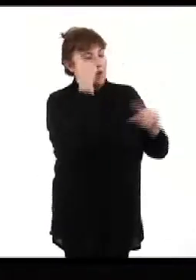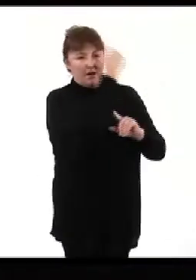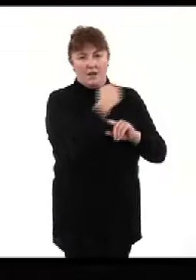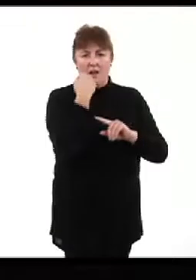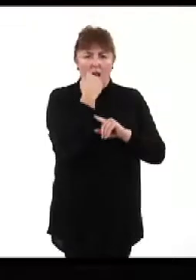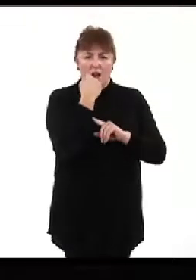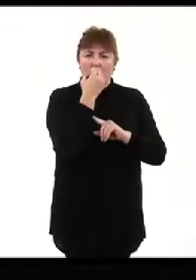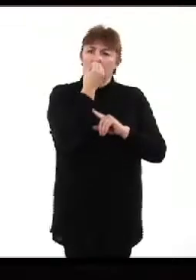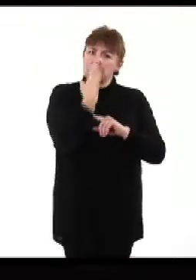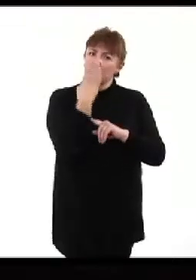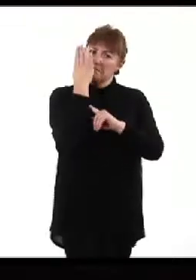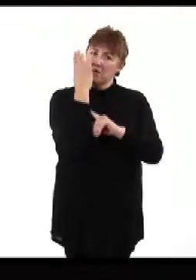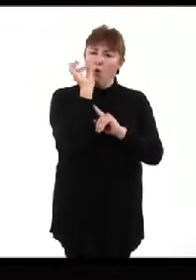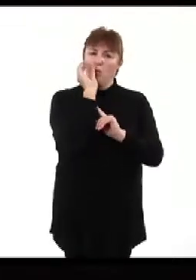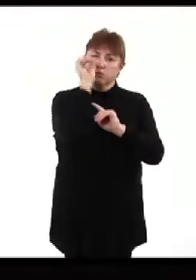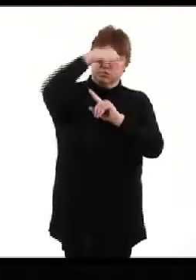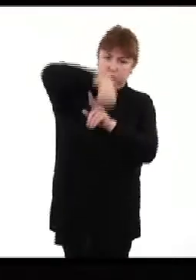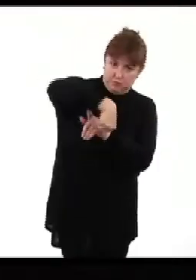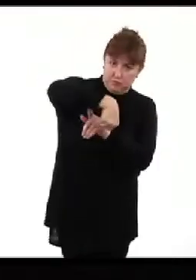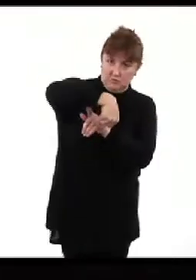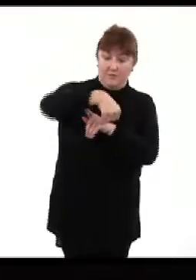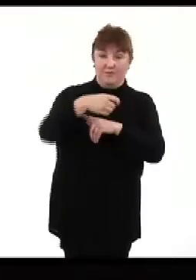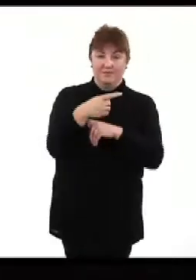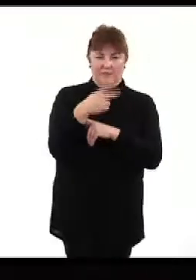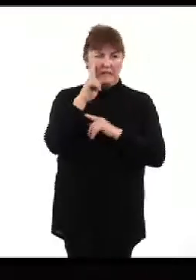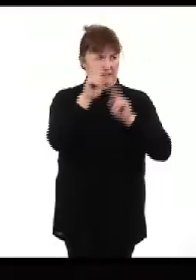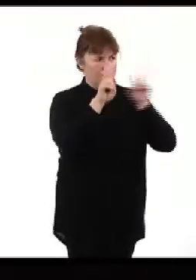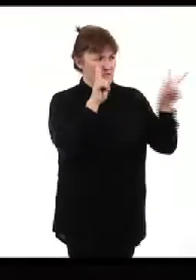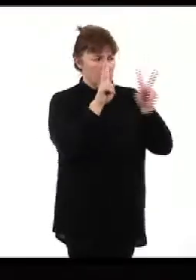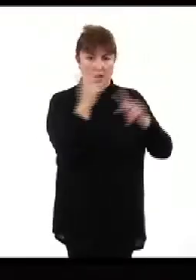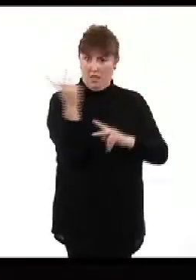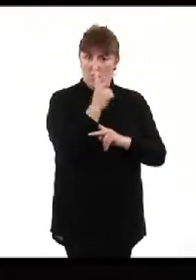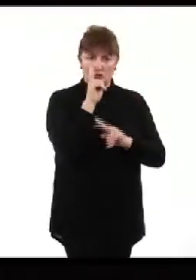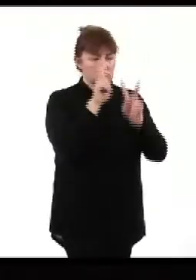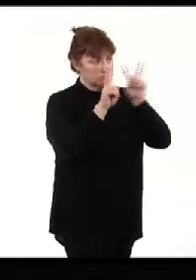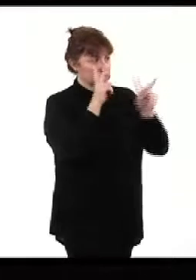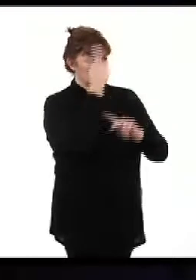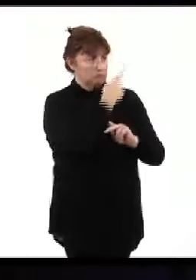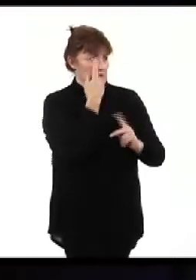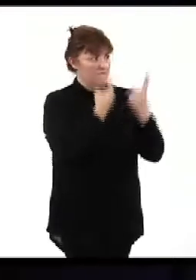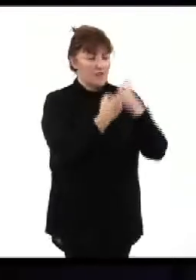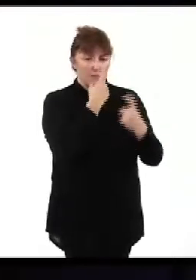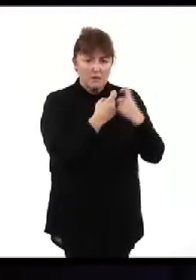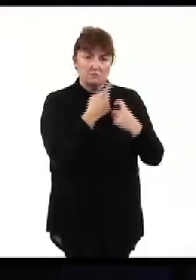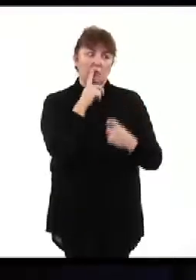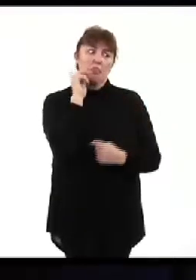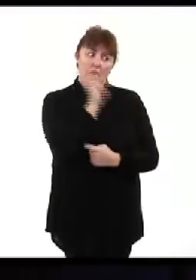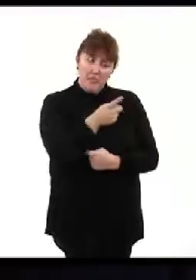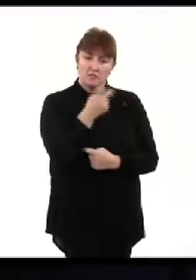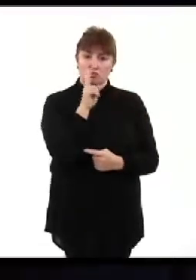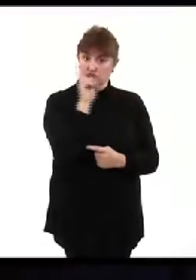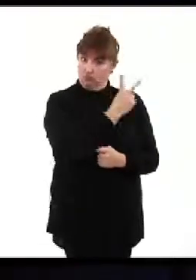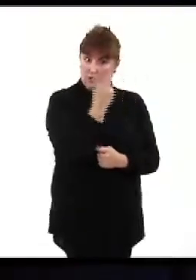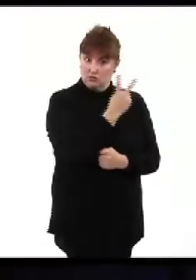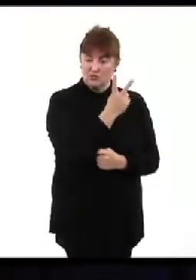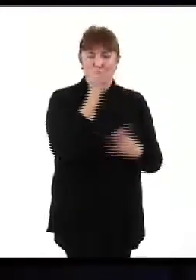where you have a face and it's either upright or upside down, and you decide yes, no, it's upright or upside down. So you have